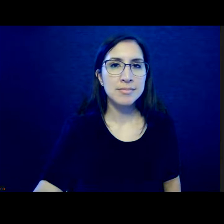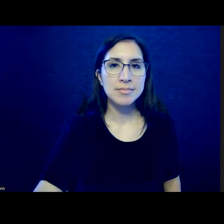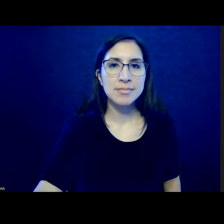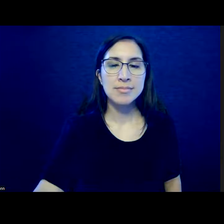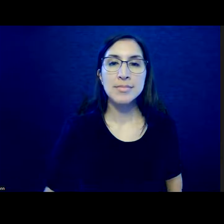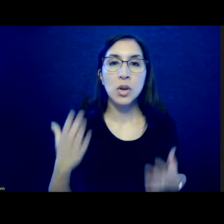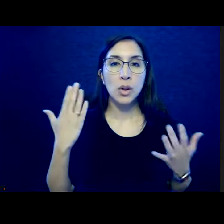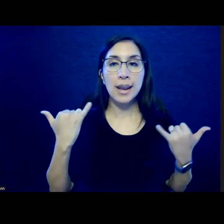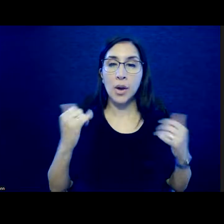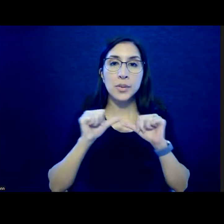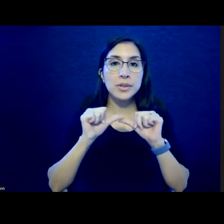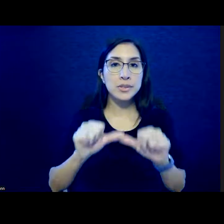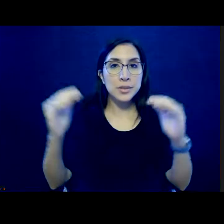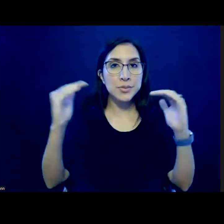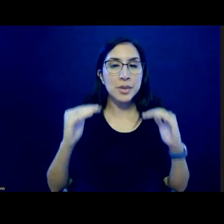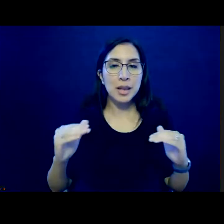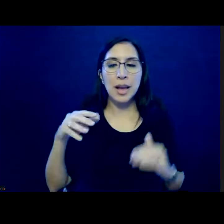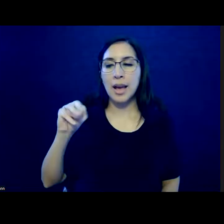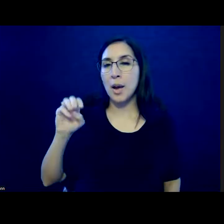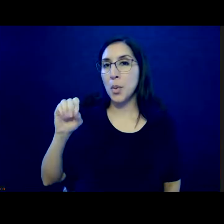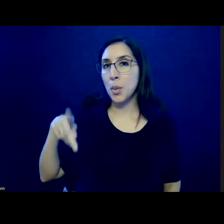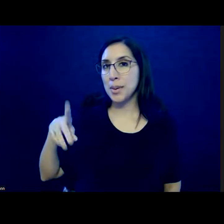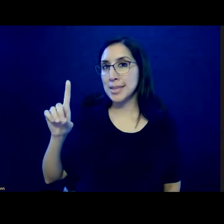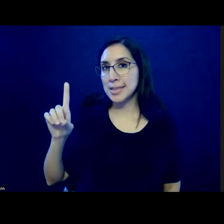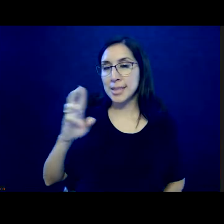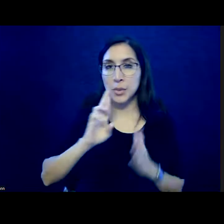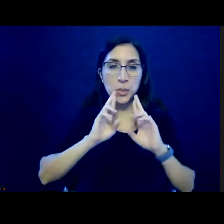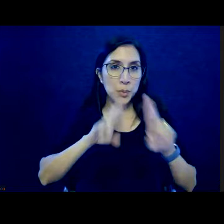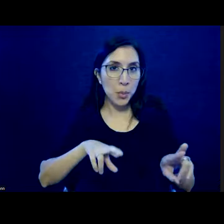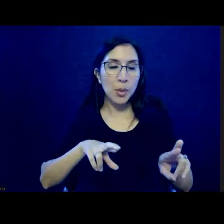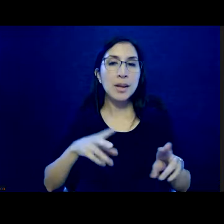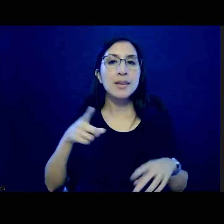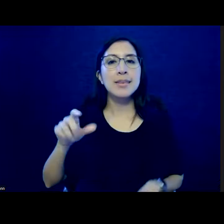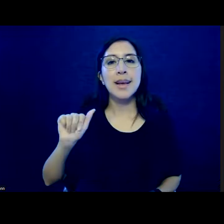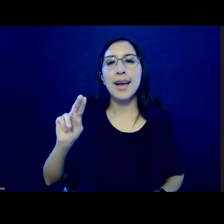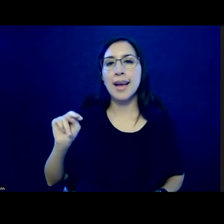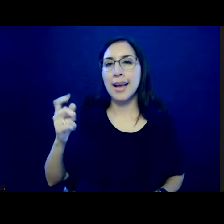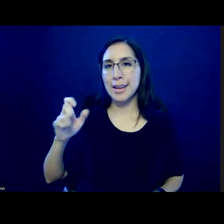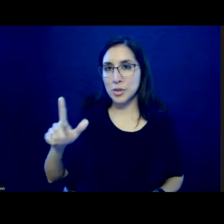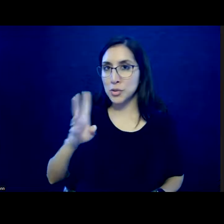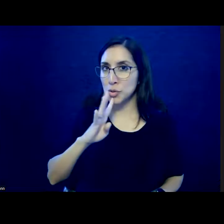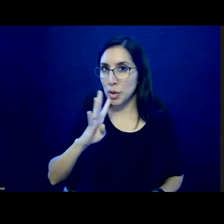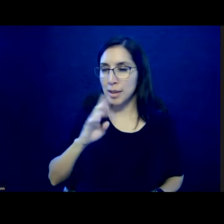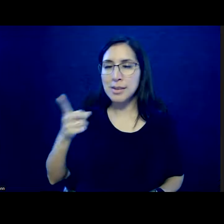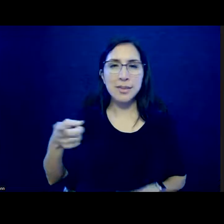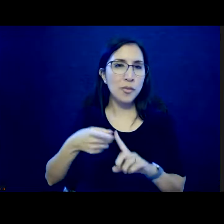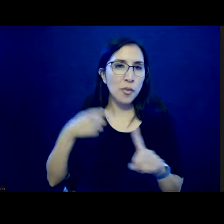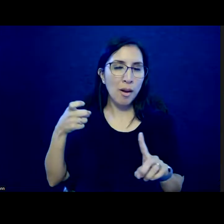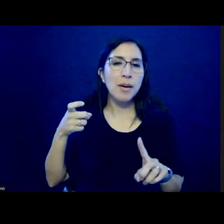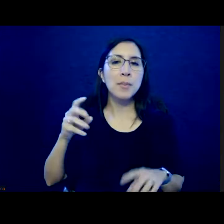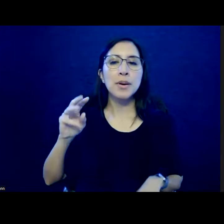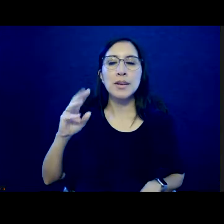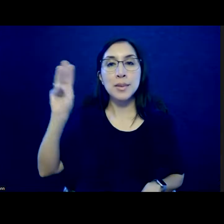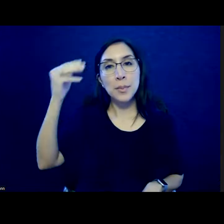Good evening, everyone. This is Angel Ponce, Director of the Mayor's Office for People with Disabilities. First of all, Ms. Atkinson, thank you